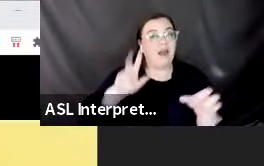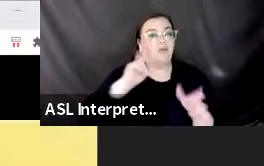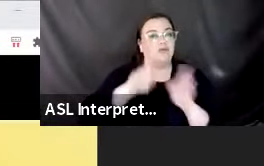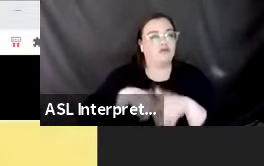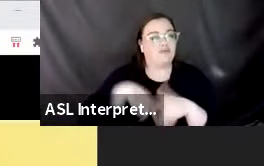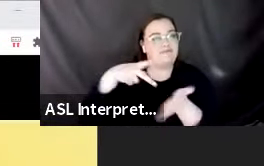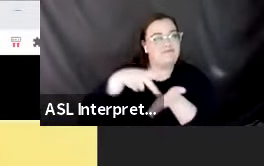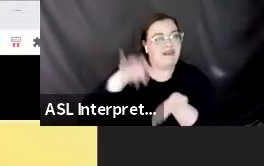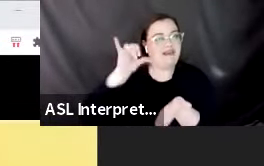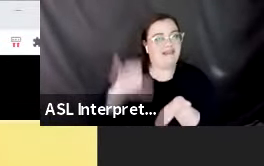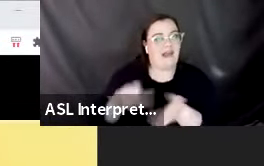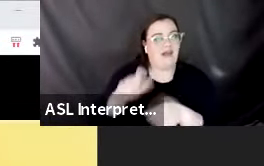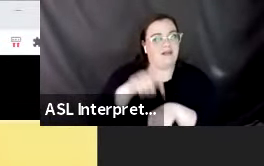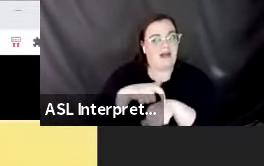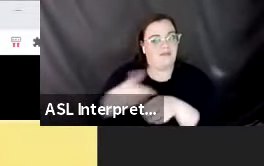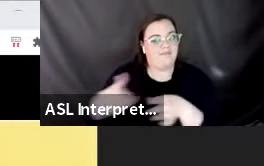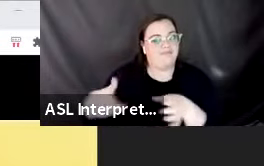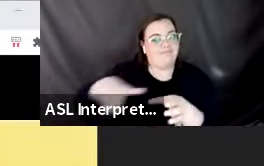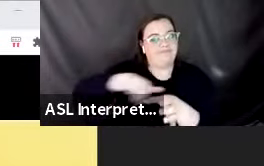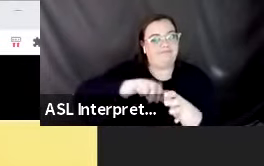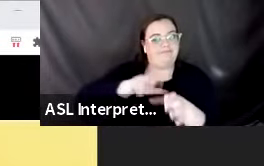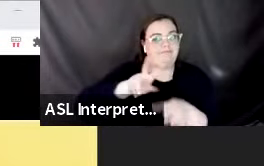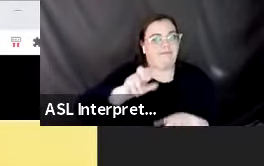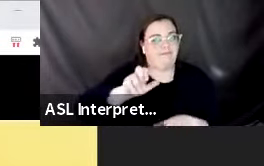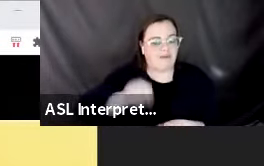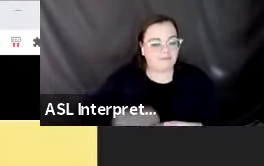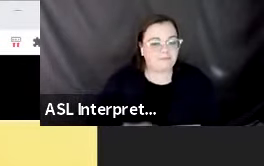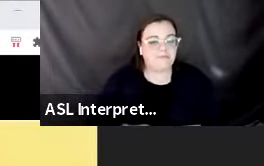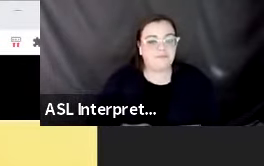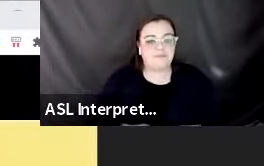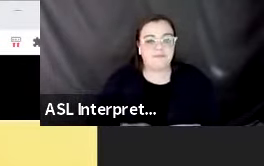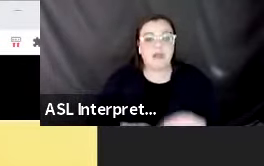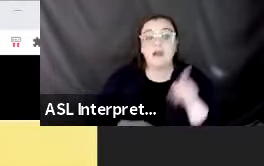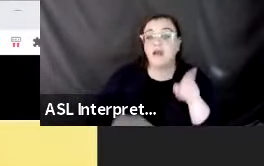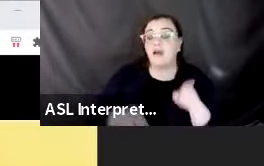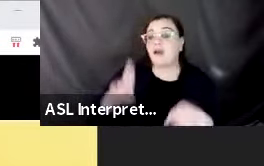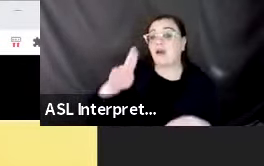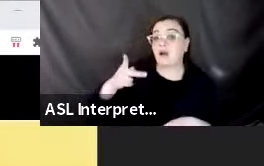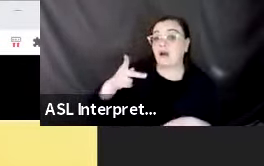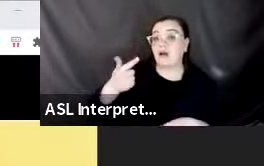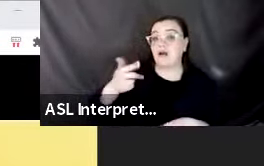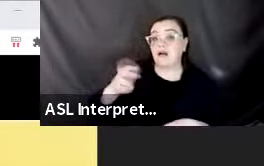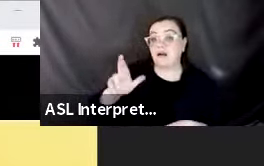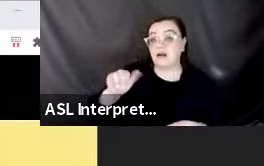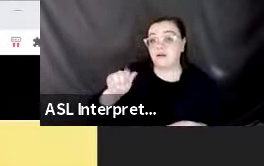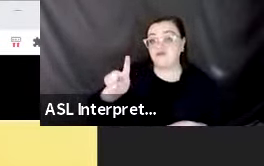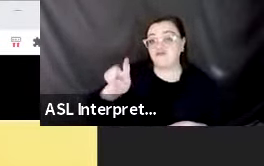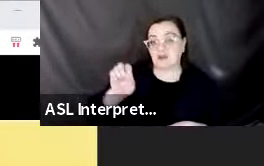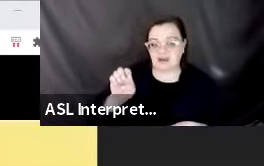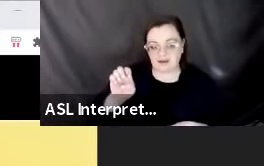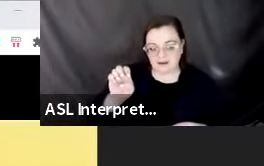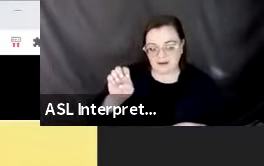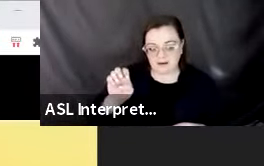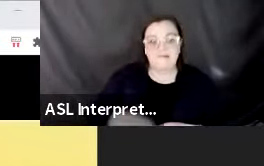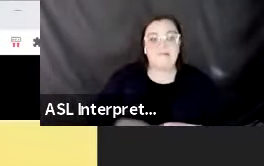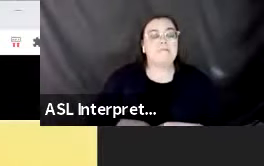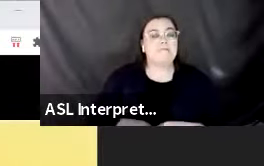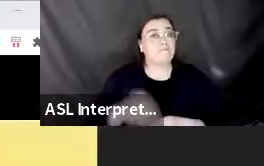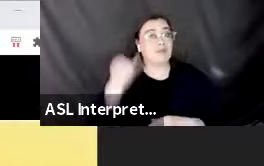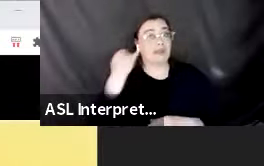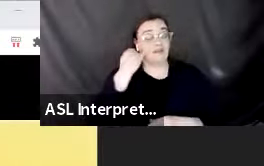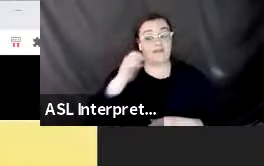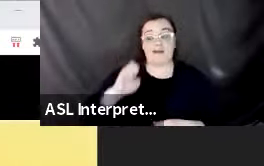Now, you may have heard about upgrades. This is when an extra performer meets 3 criterion in the final edit at the